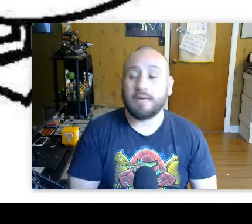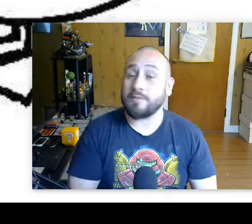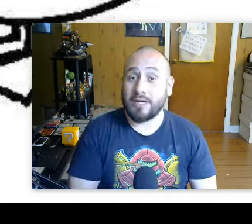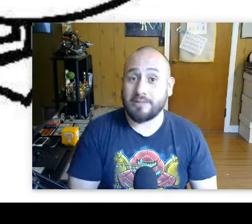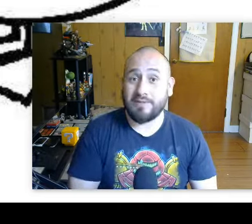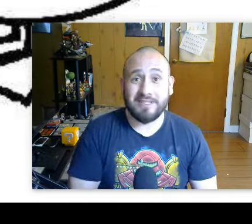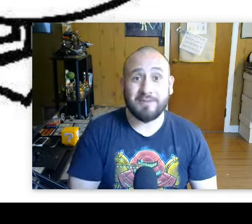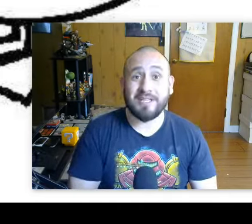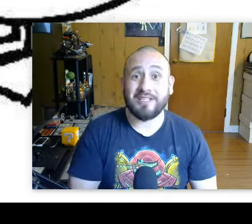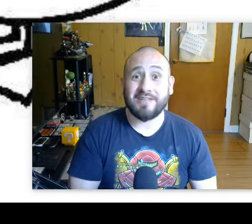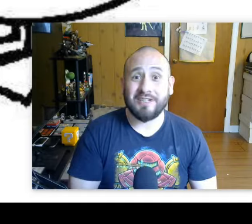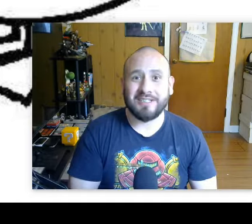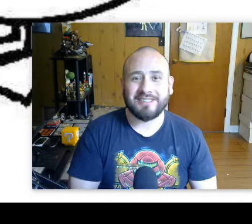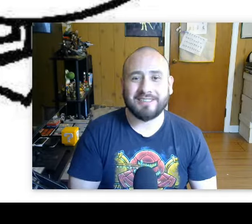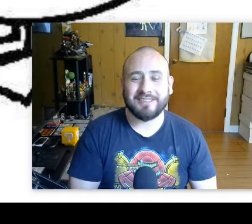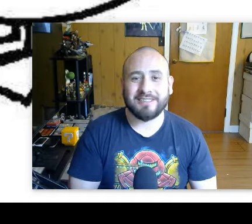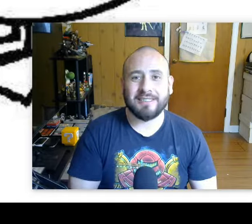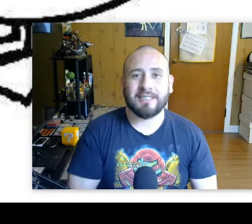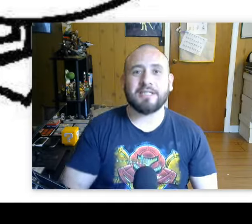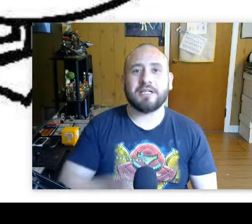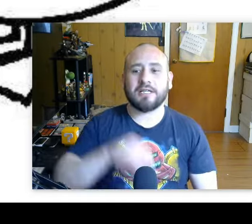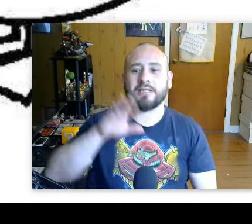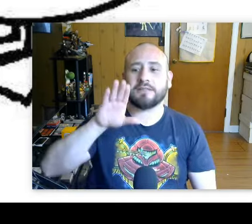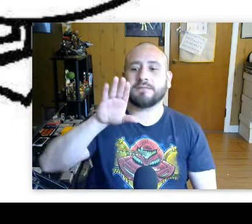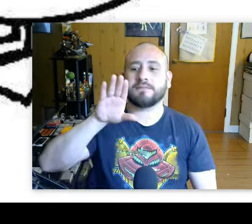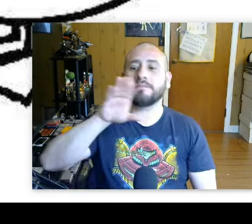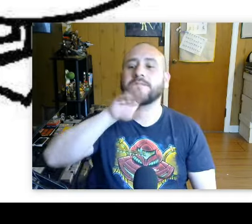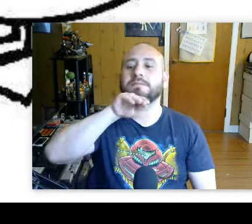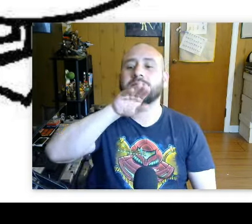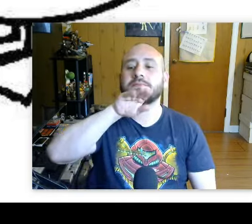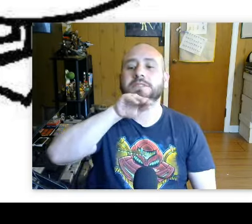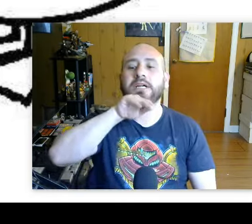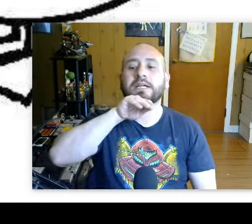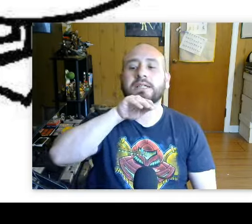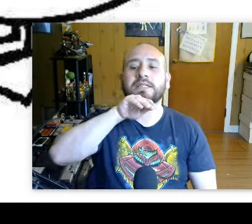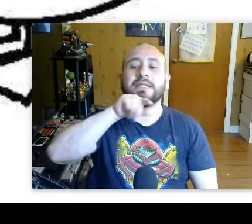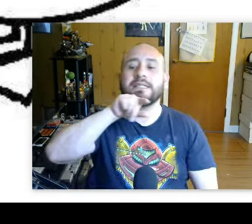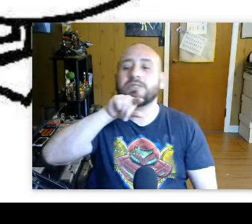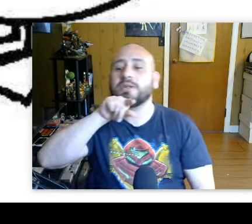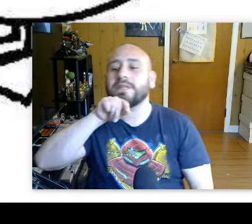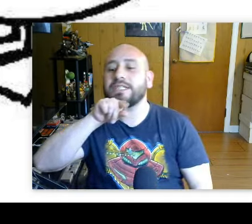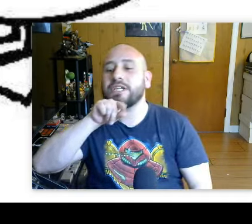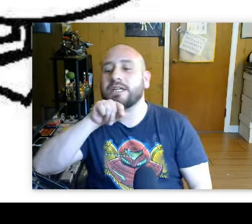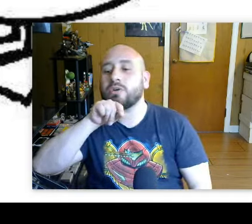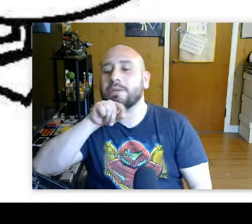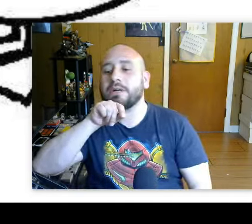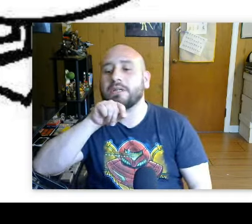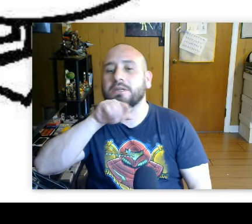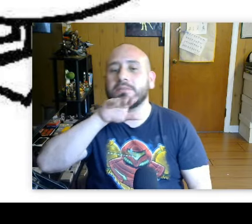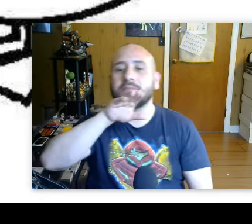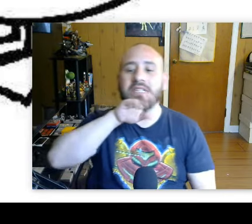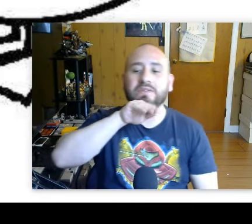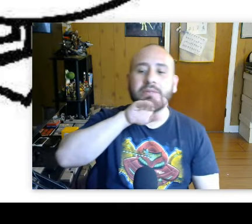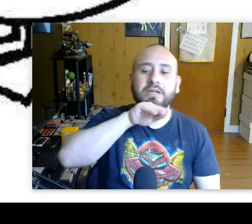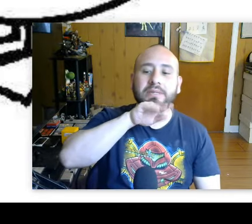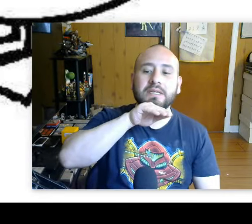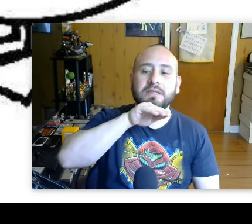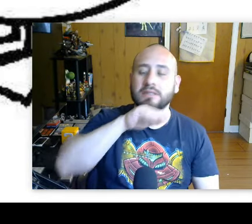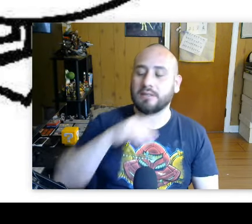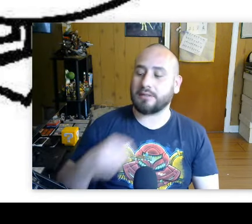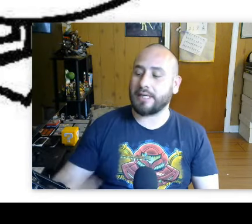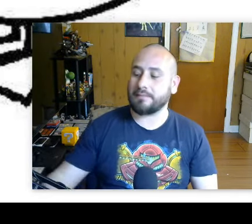That was me scratching my face. That was not the sign for duck. Duck. Duck. Is sort of like chicken or bird, but they have a bigger